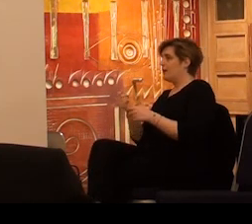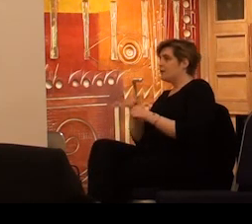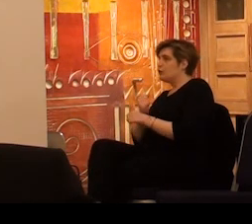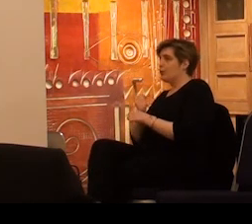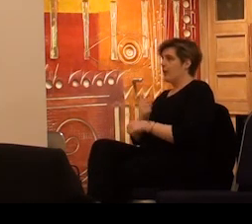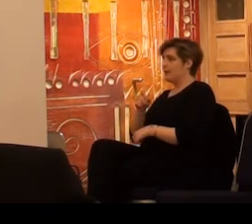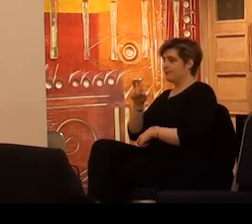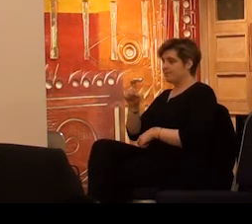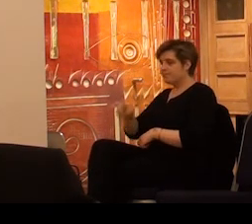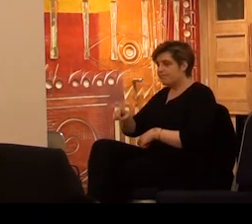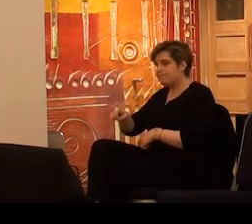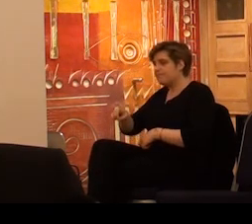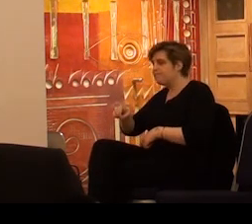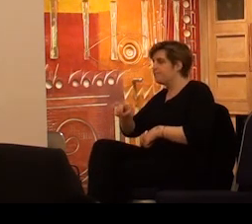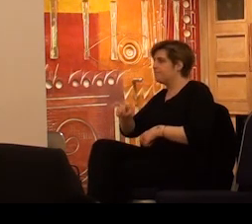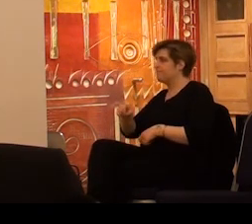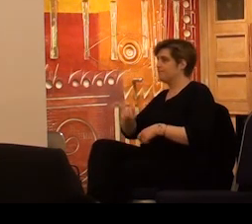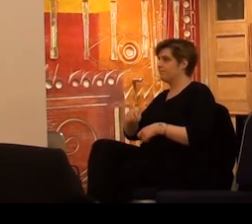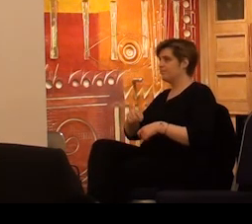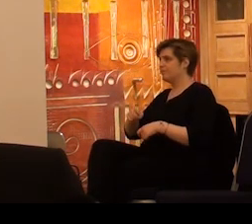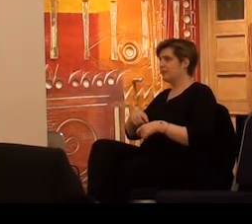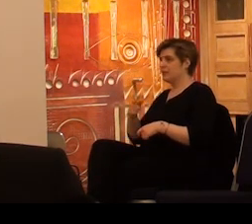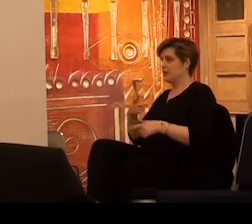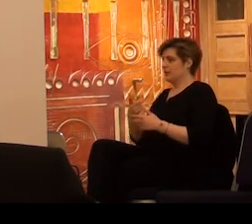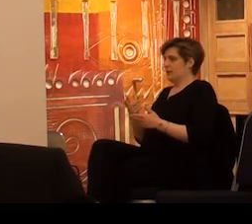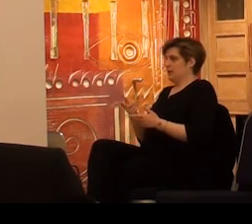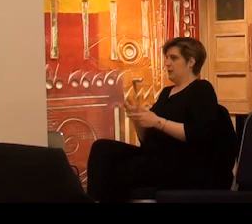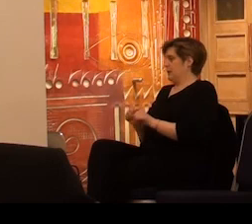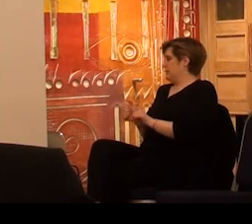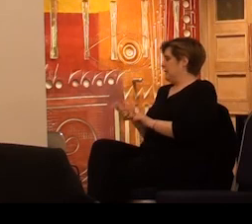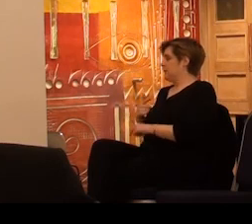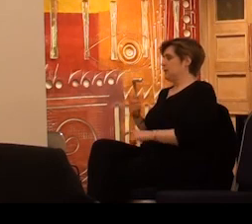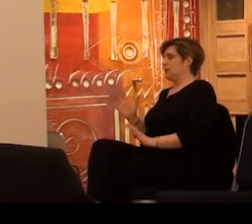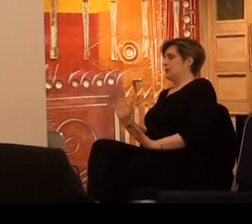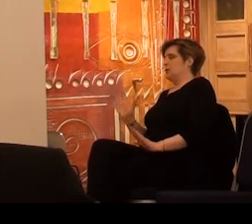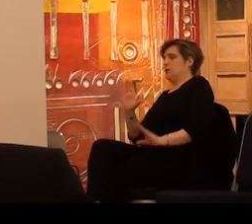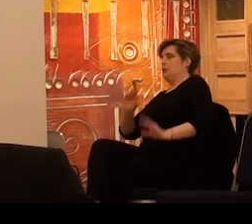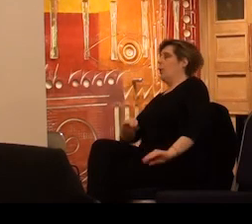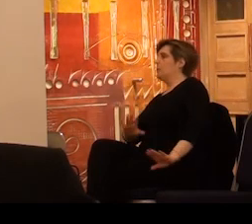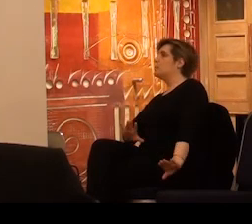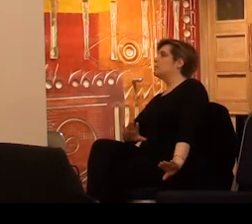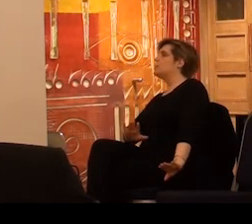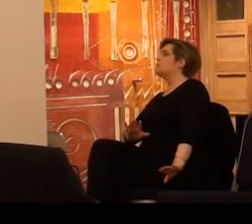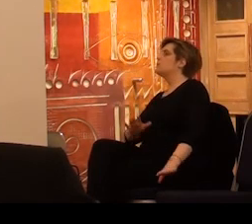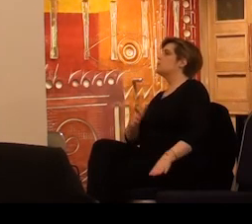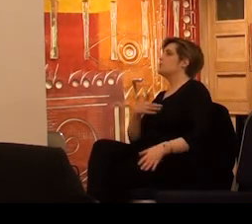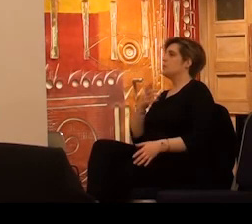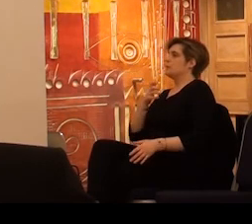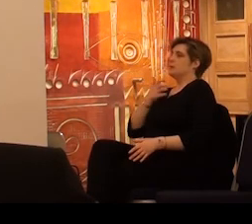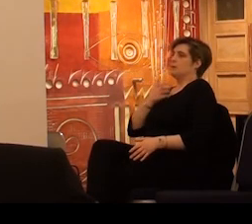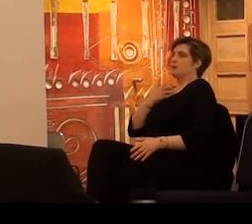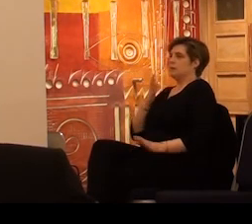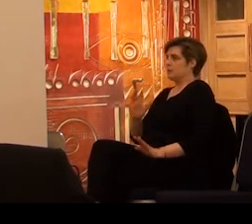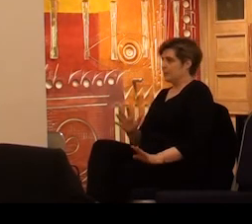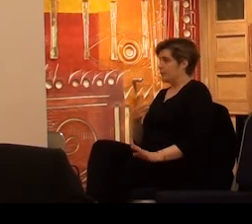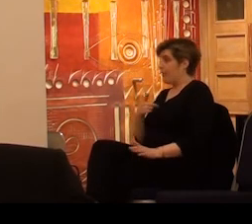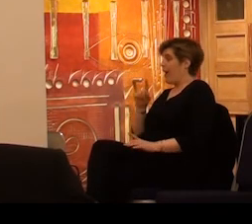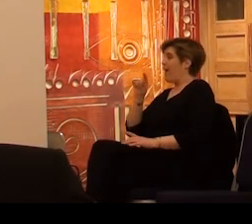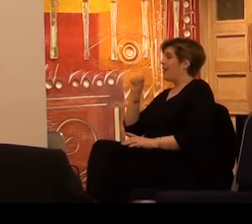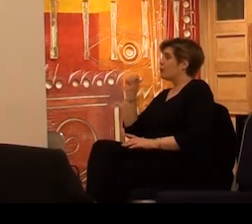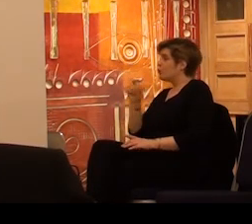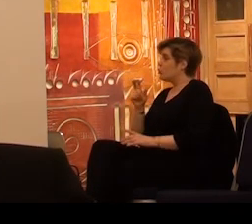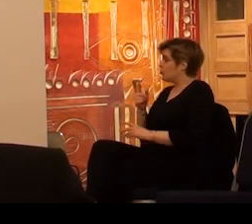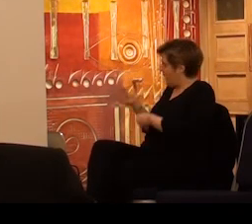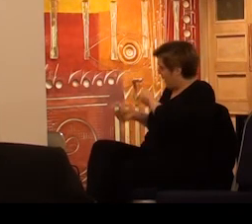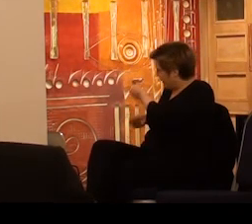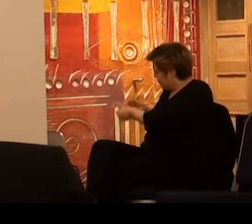boundaries, you're experimenting things. If you educate the peer group and explain about that young person's needs and what they can do to support that, as well as work with